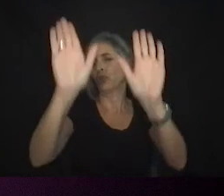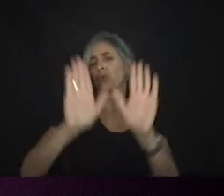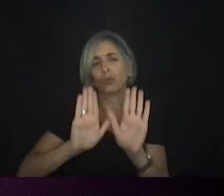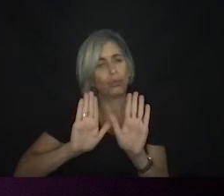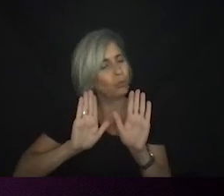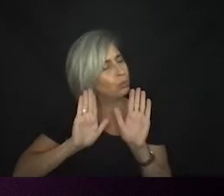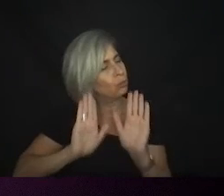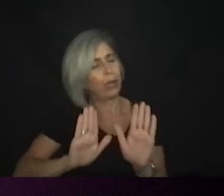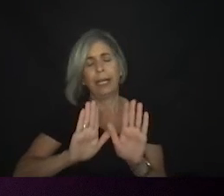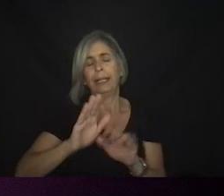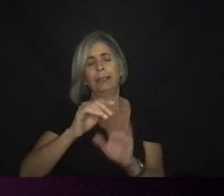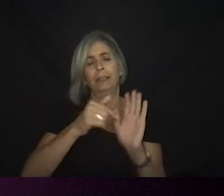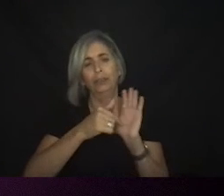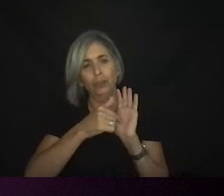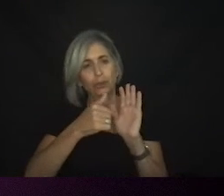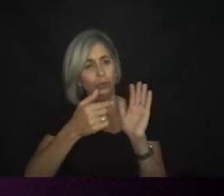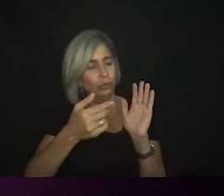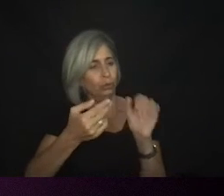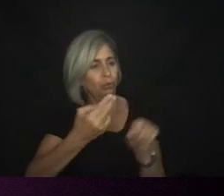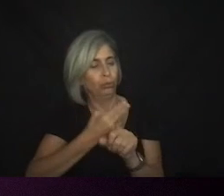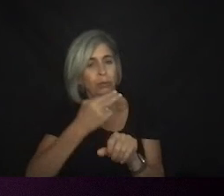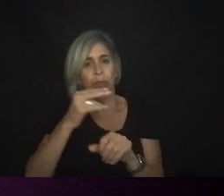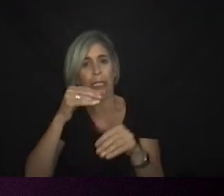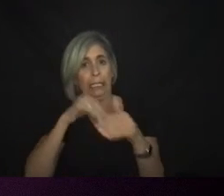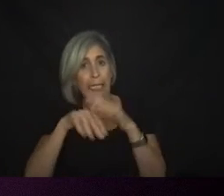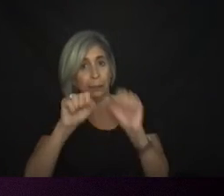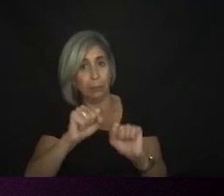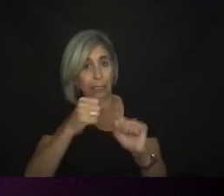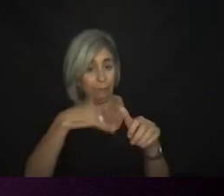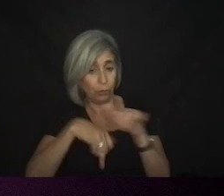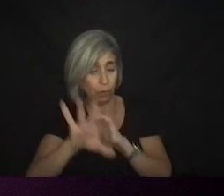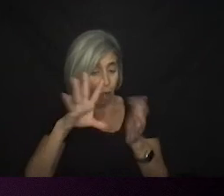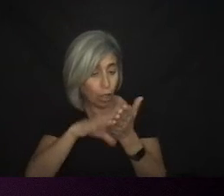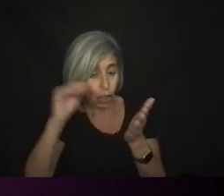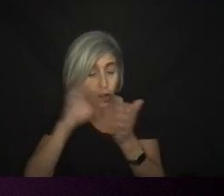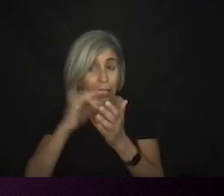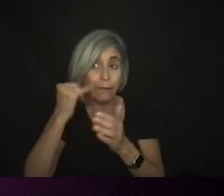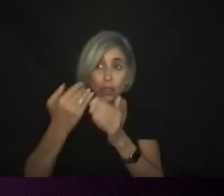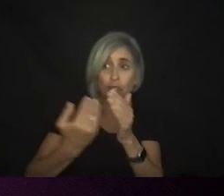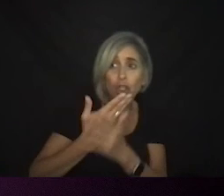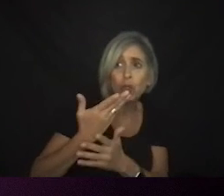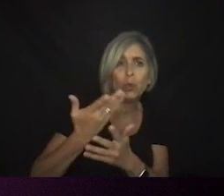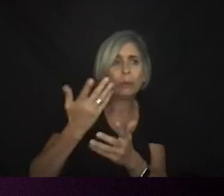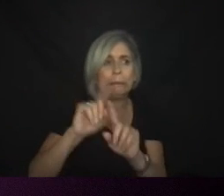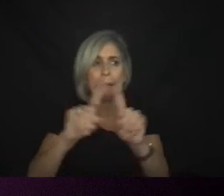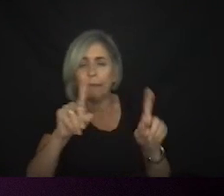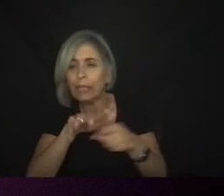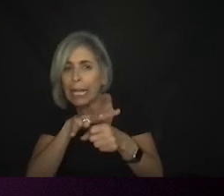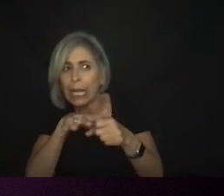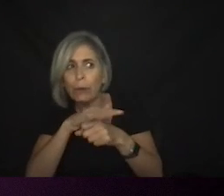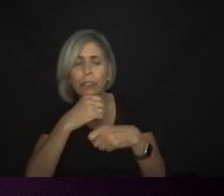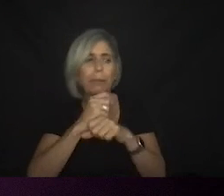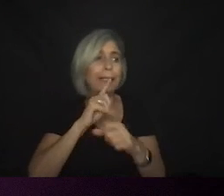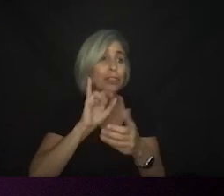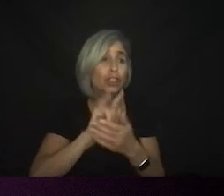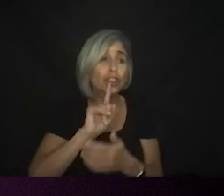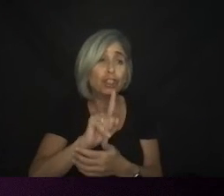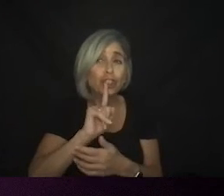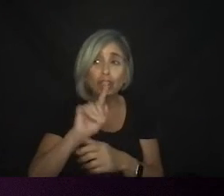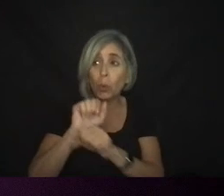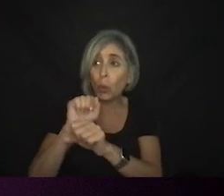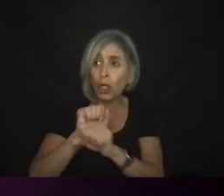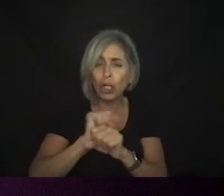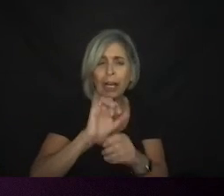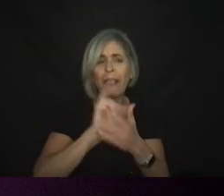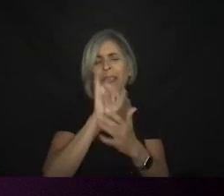you're still new to accessibility and still learning, you know, what are all the different areas that I have to make sure are working. This